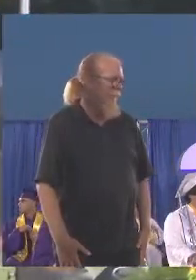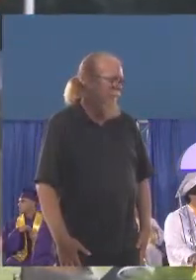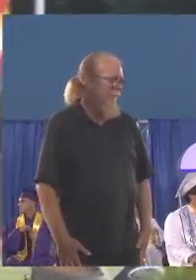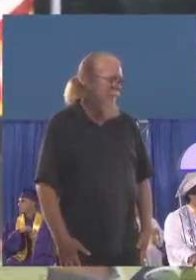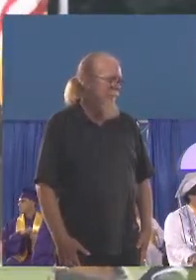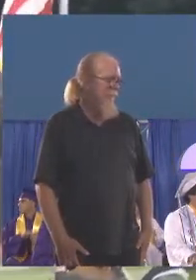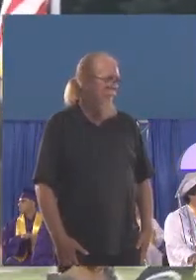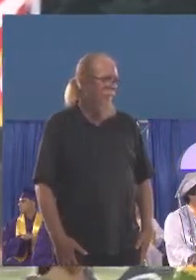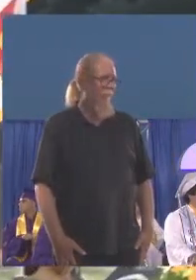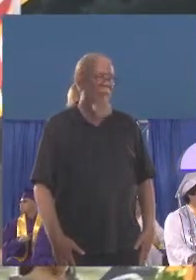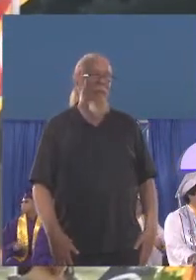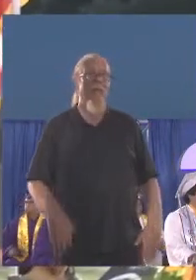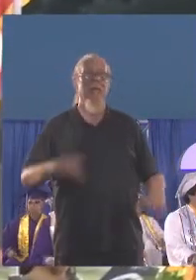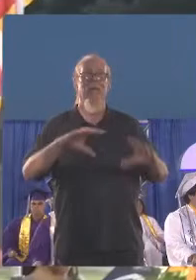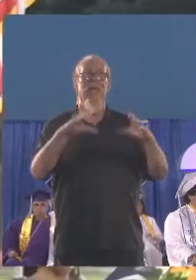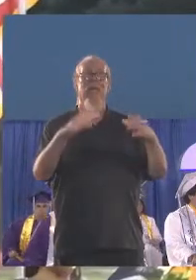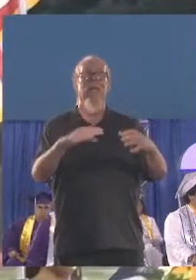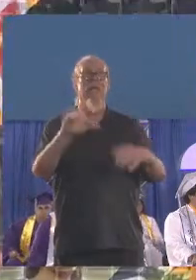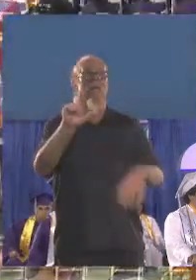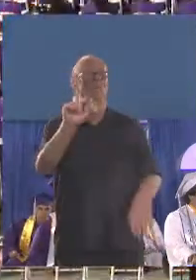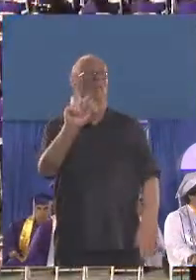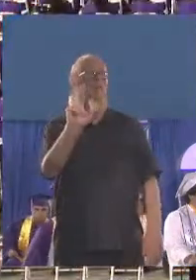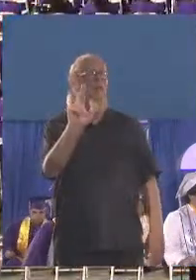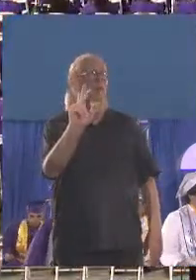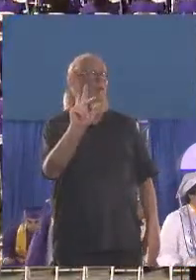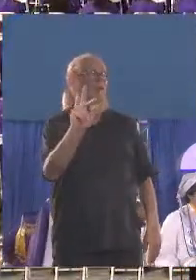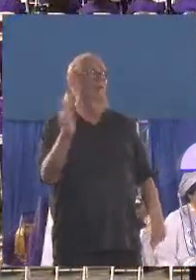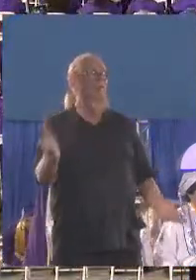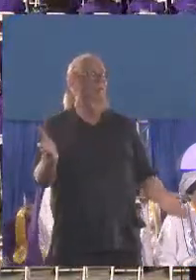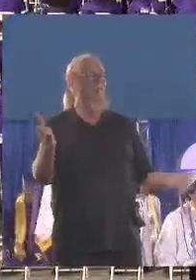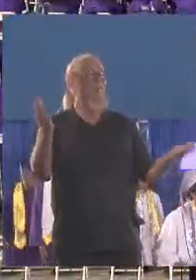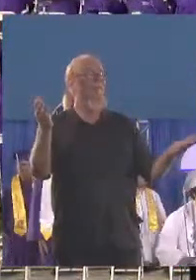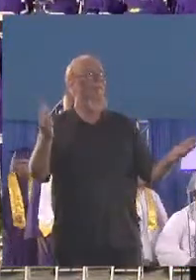2023. Would the class of 2023 please stand?